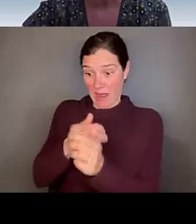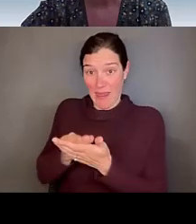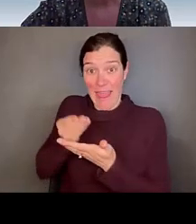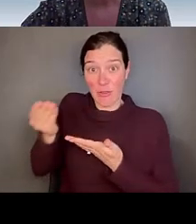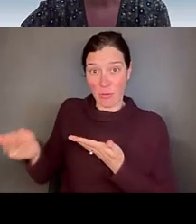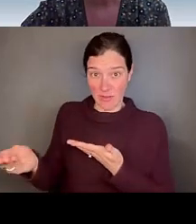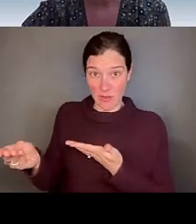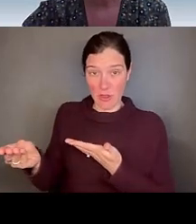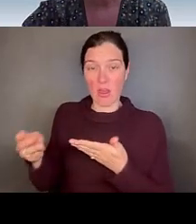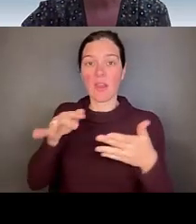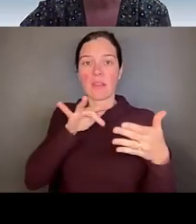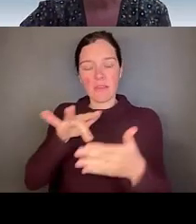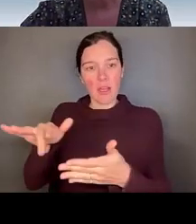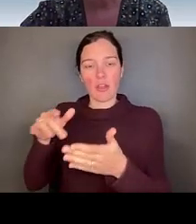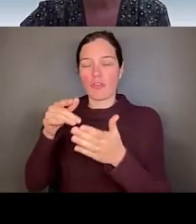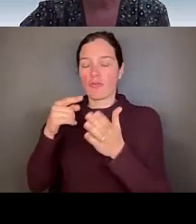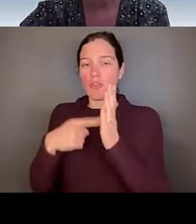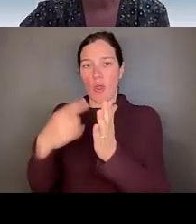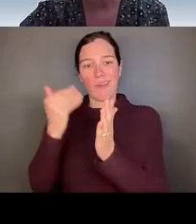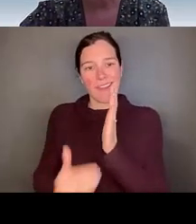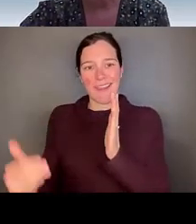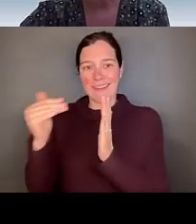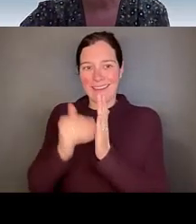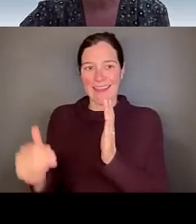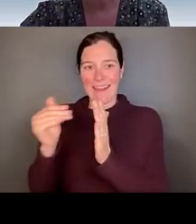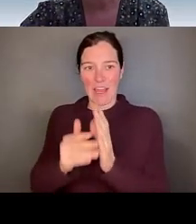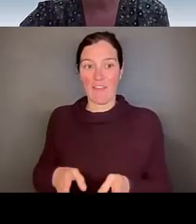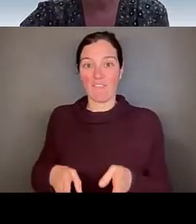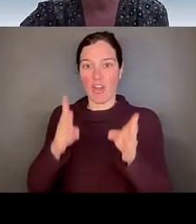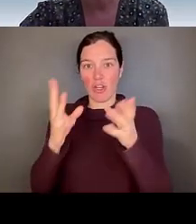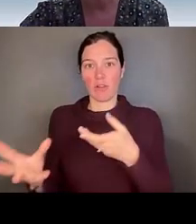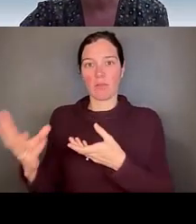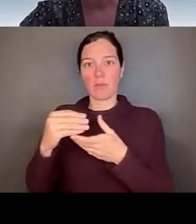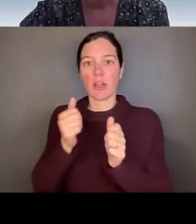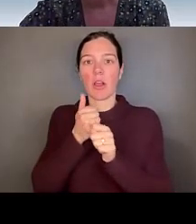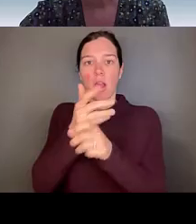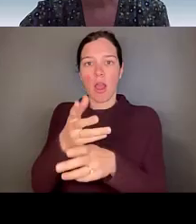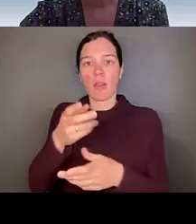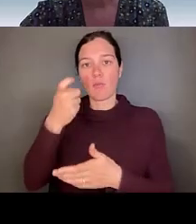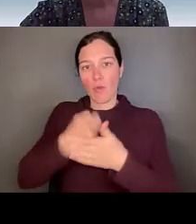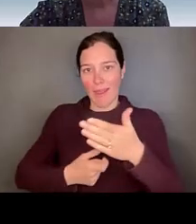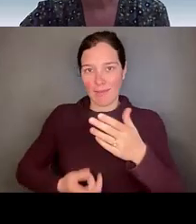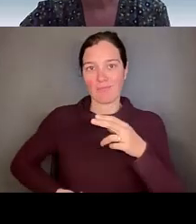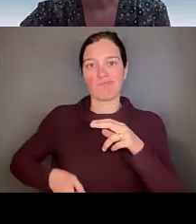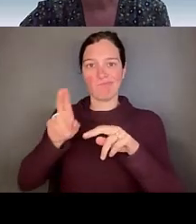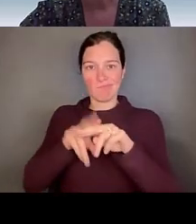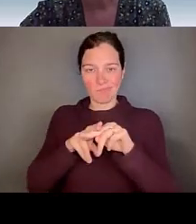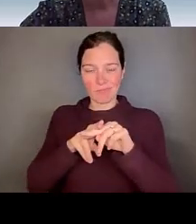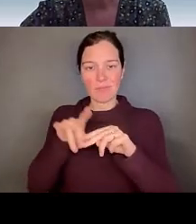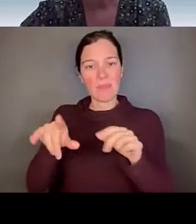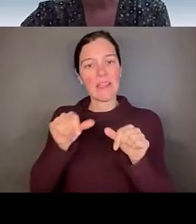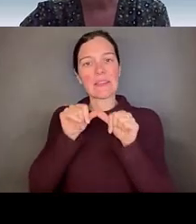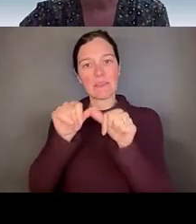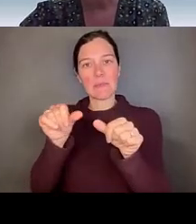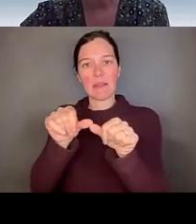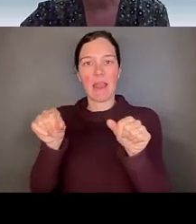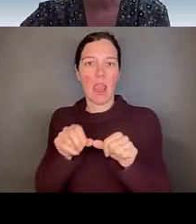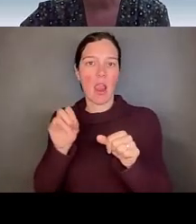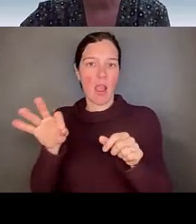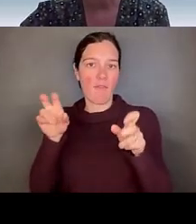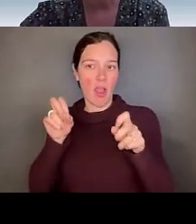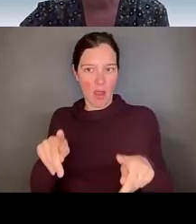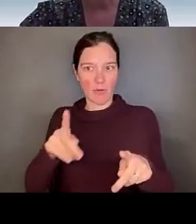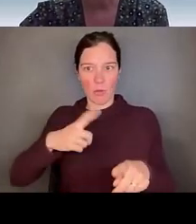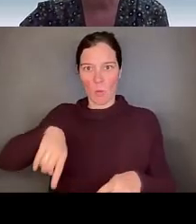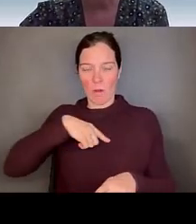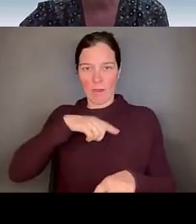acquisition, studies repeatedly show that vertical integration leads to higher prices. This continues to be an area of opportunity, so we all